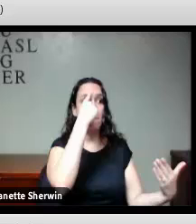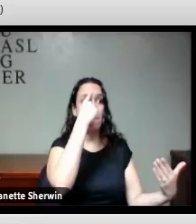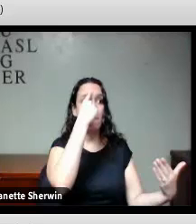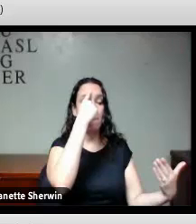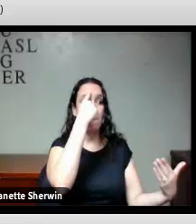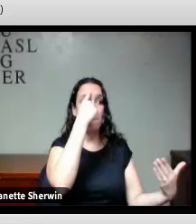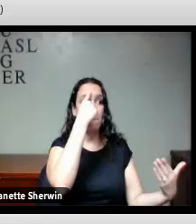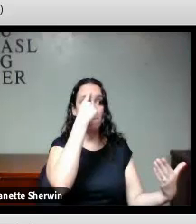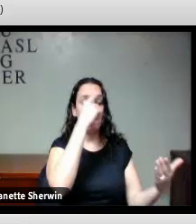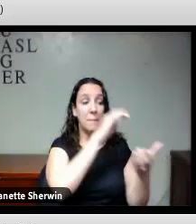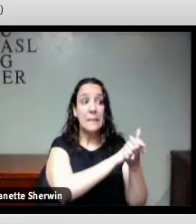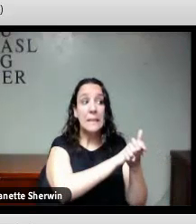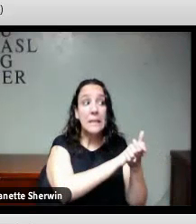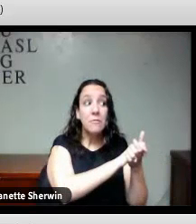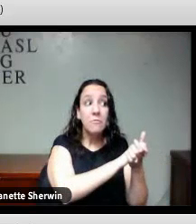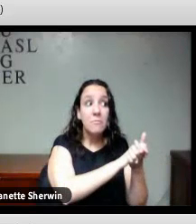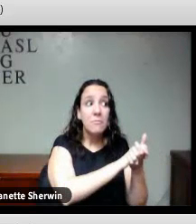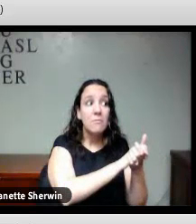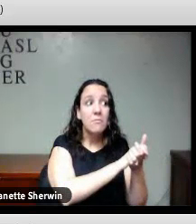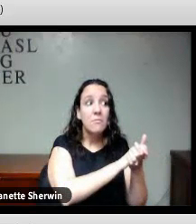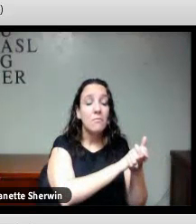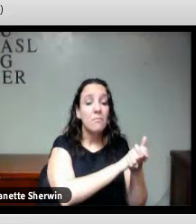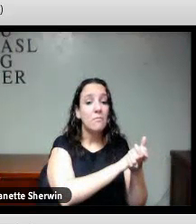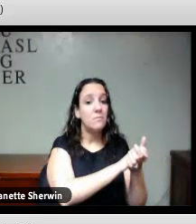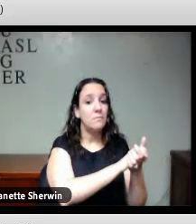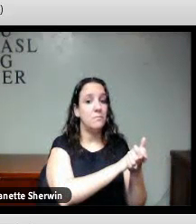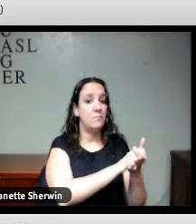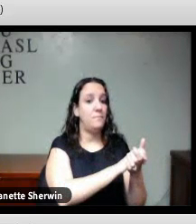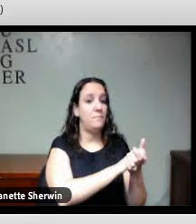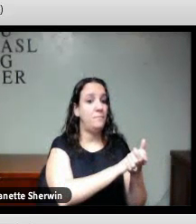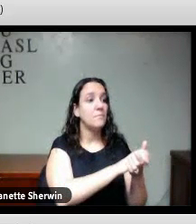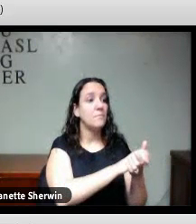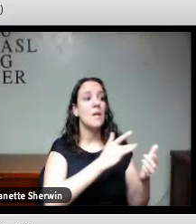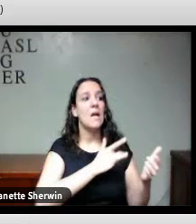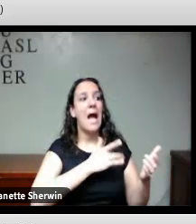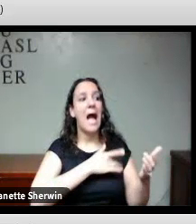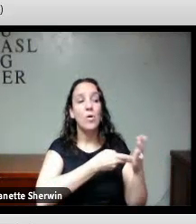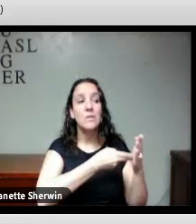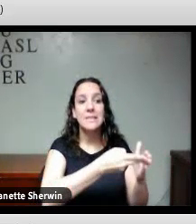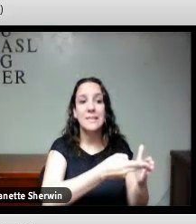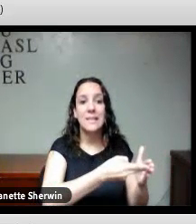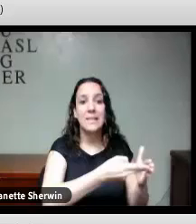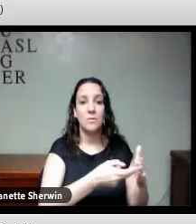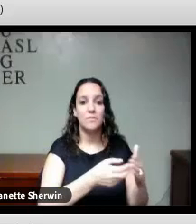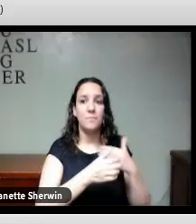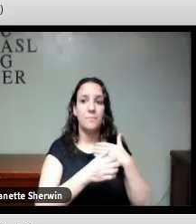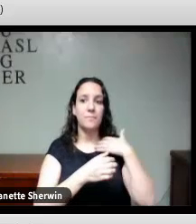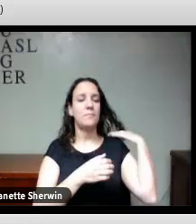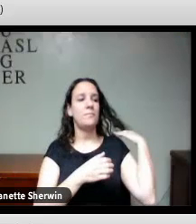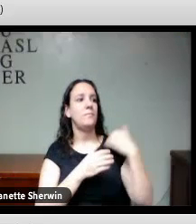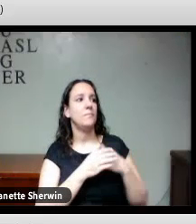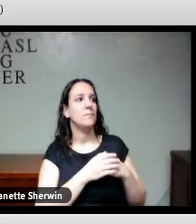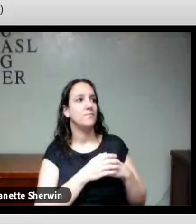you sound. So if you come to a webinar today and next Tuesday you have an angry patron and you think, okay, Linda said thank you, and you